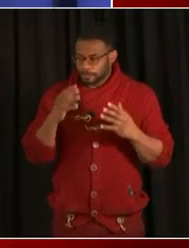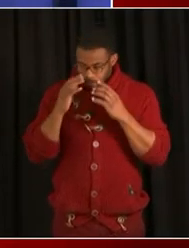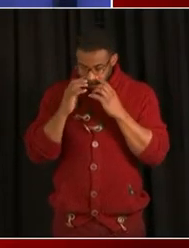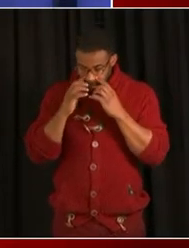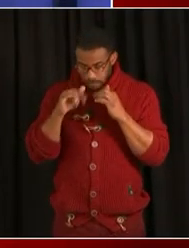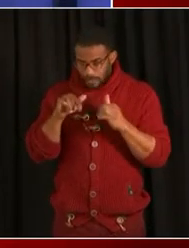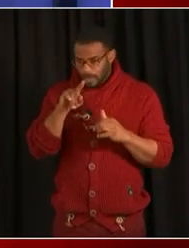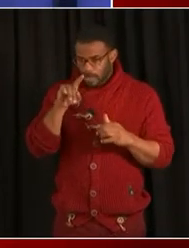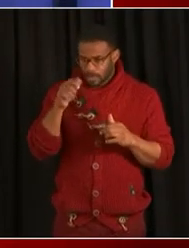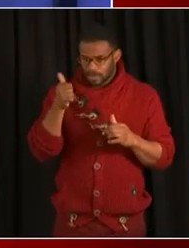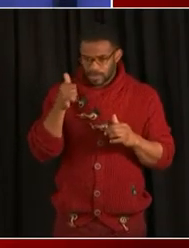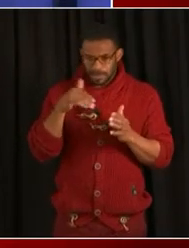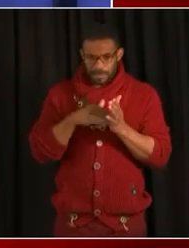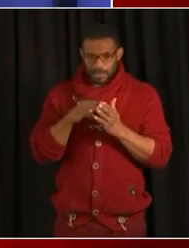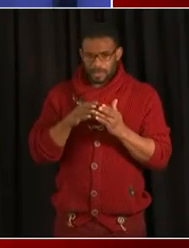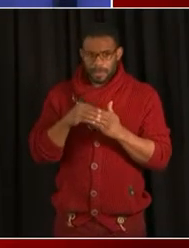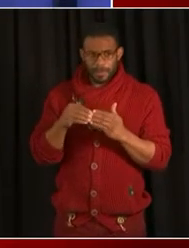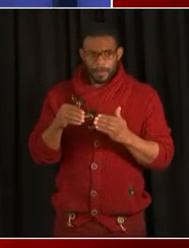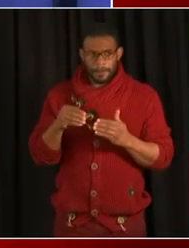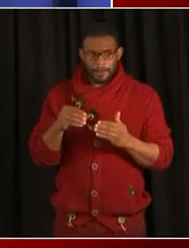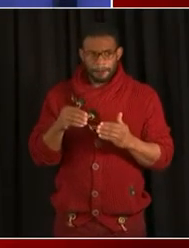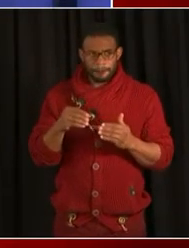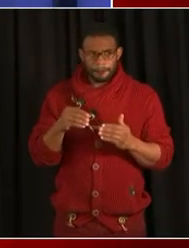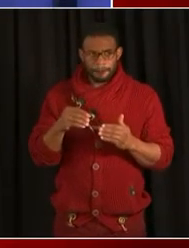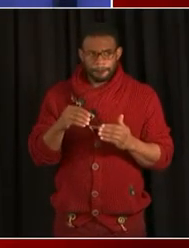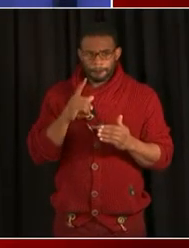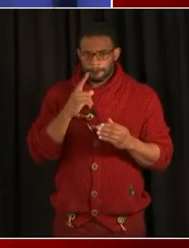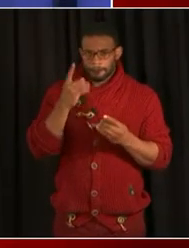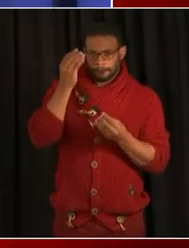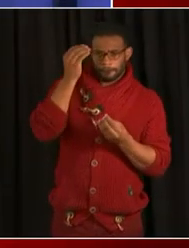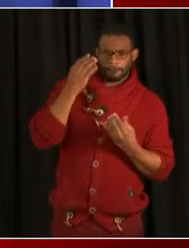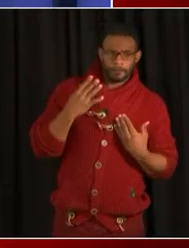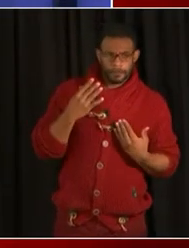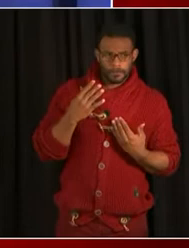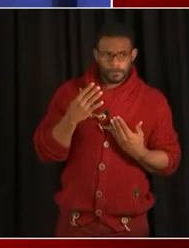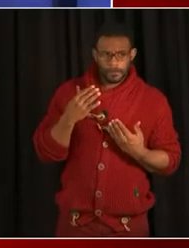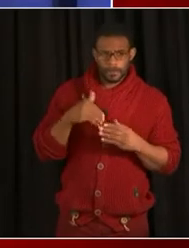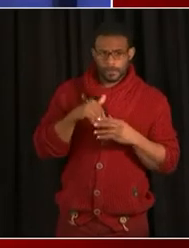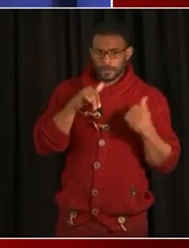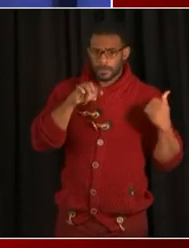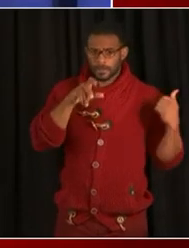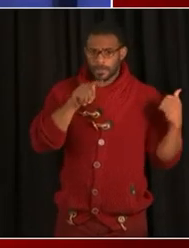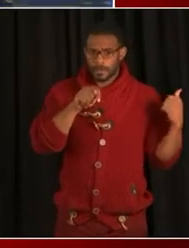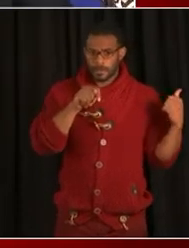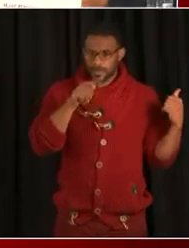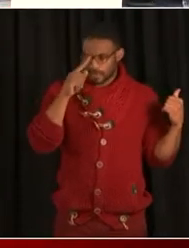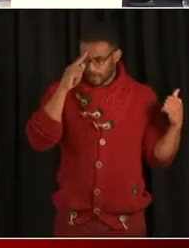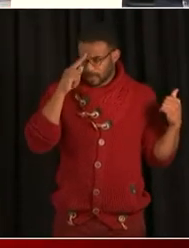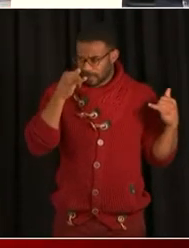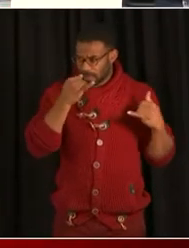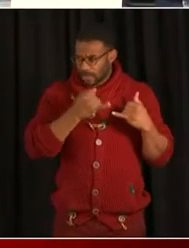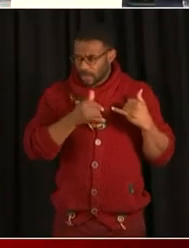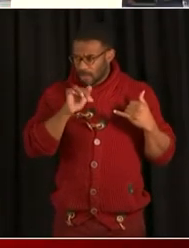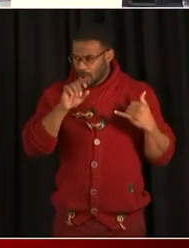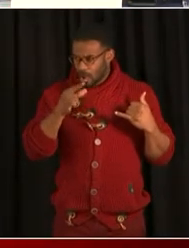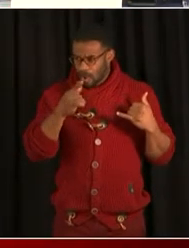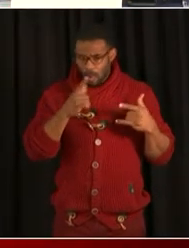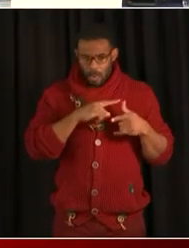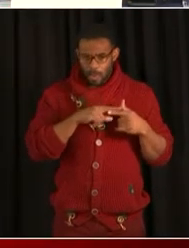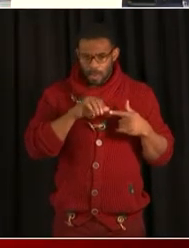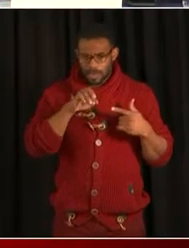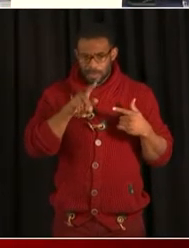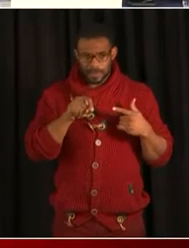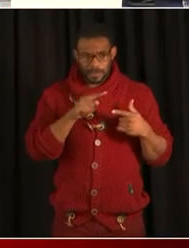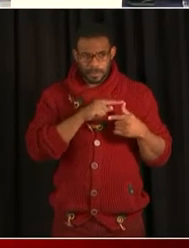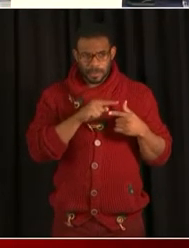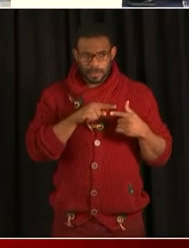This $110 million was told to us in September, I think the end of August or